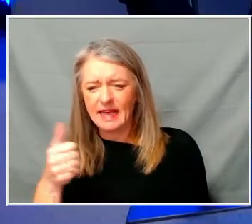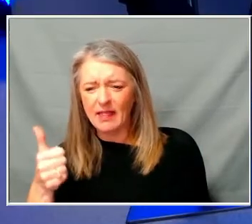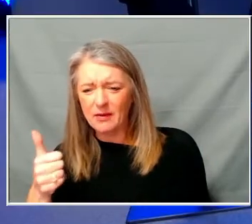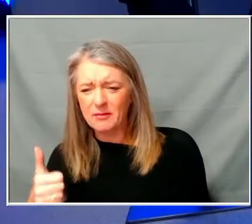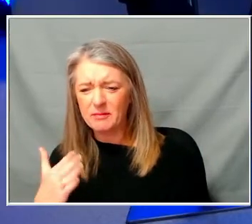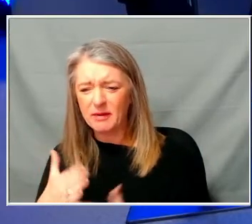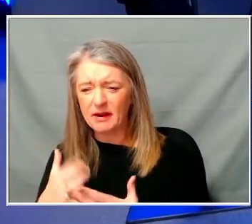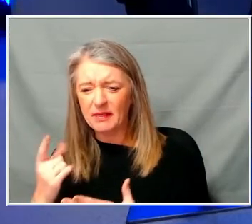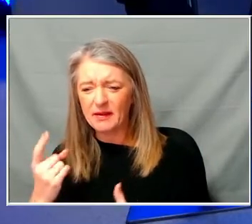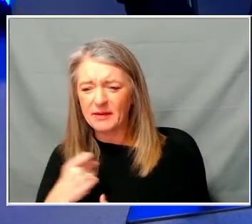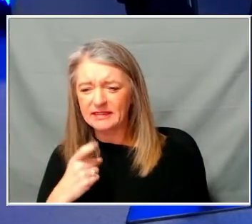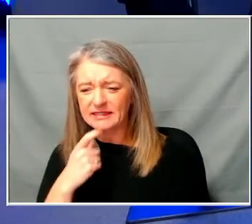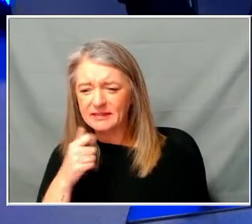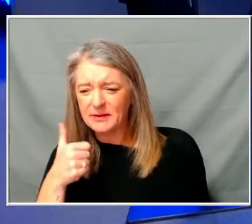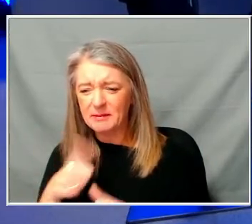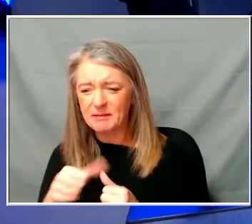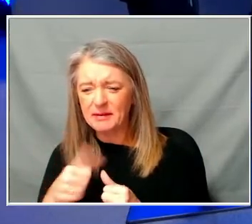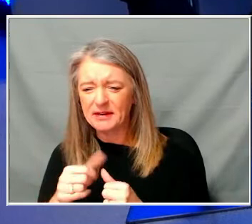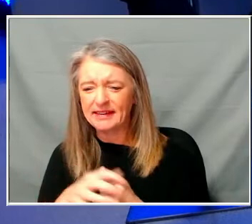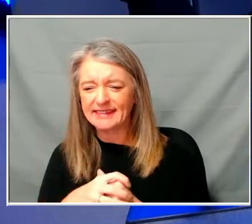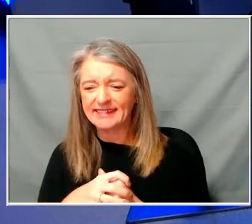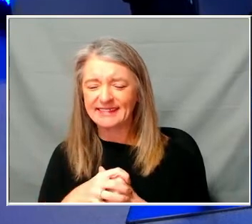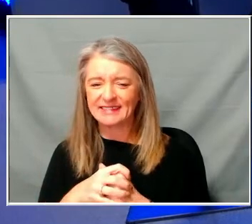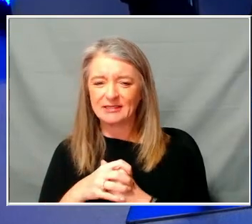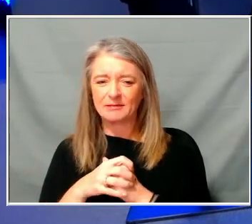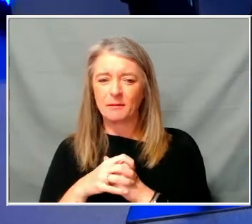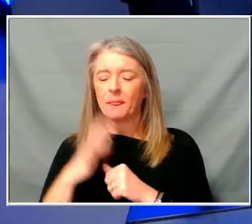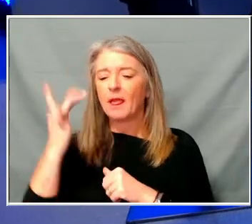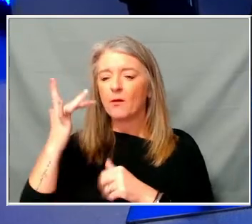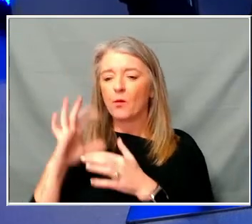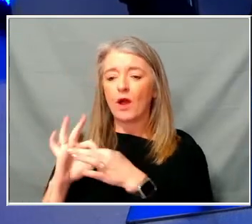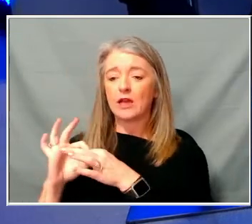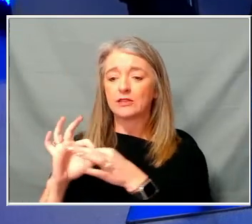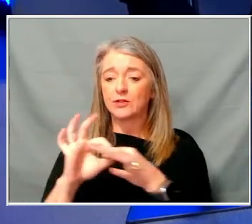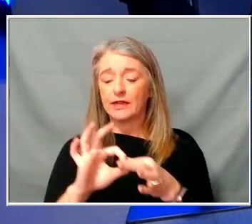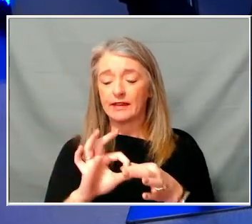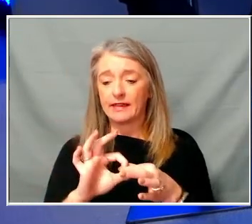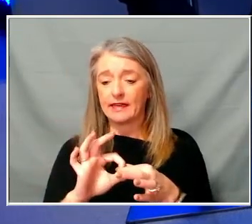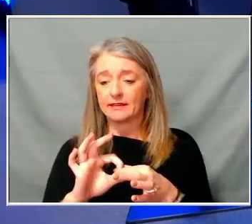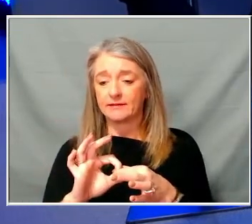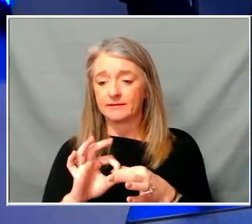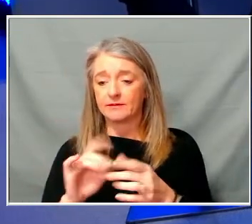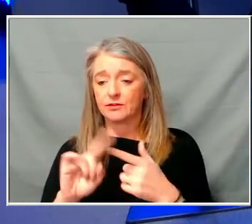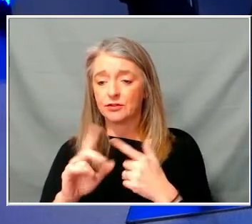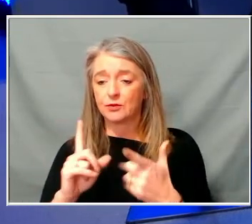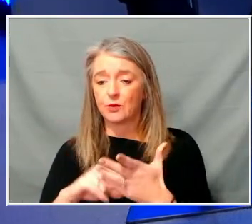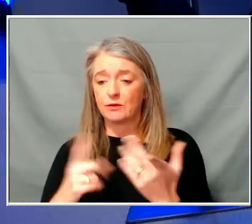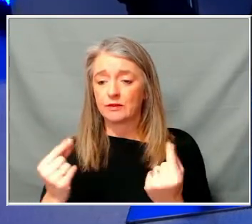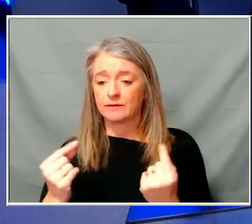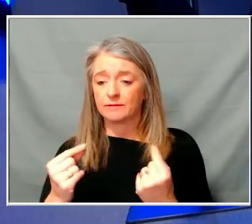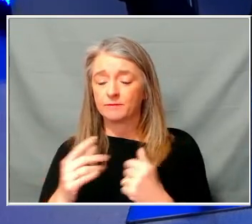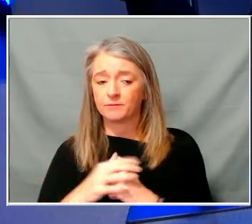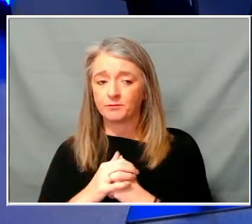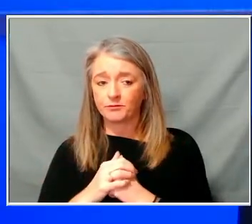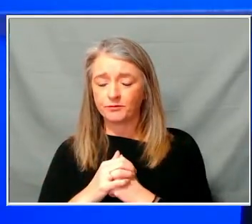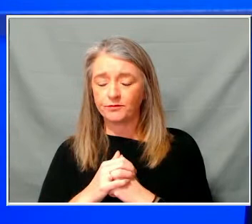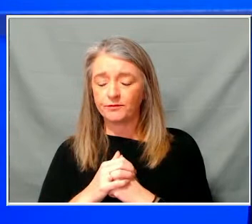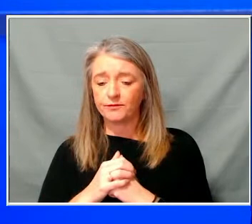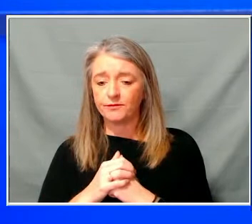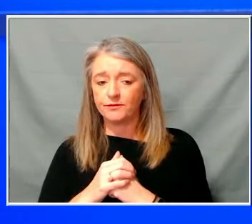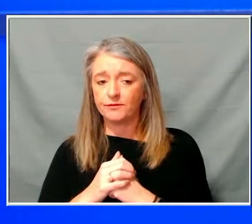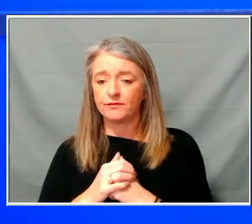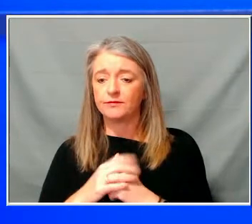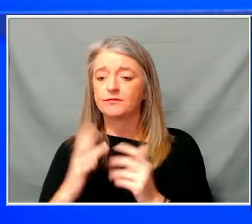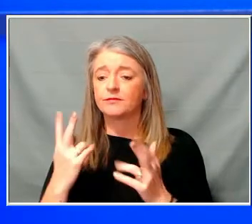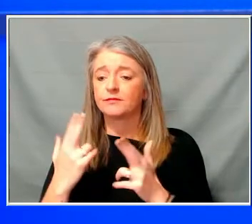know. Maladaptive, and then something and why else? does it relate to what I'm teasing? What do we? Well, okay, so what do we see now? So yeah. In terms of avoidance,